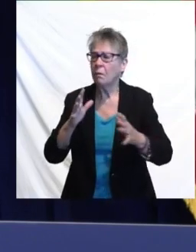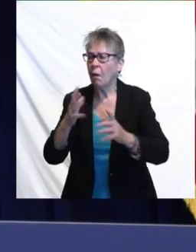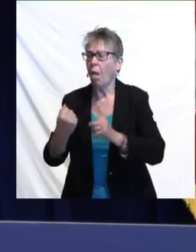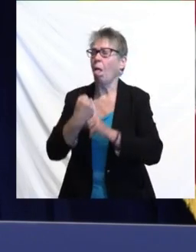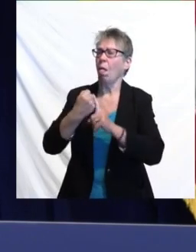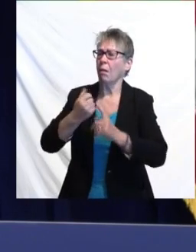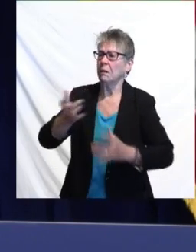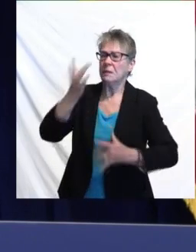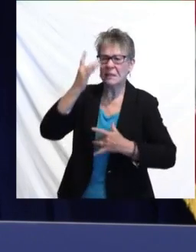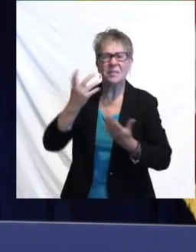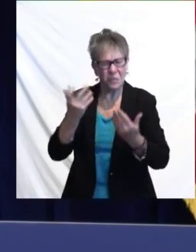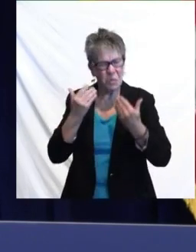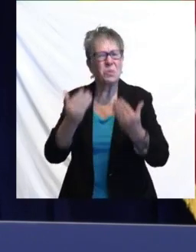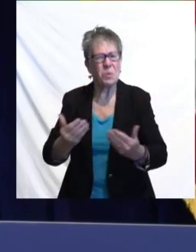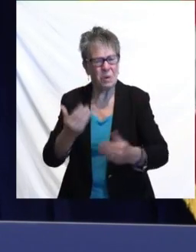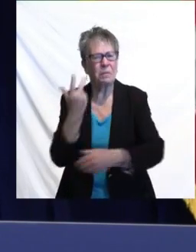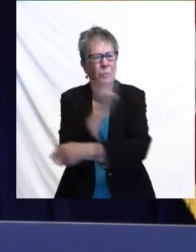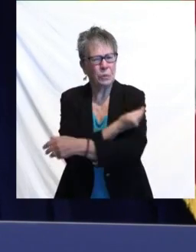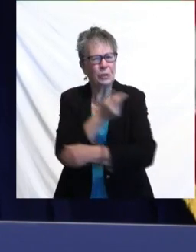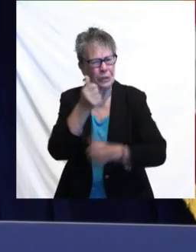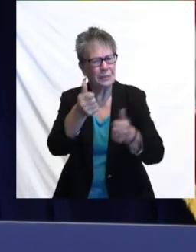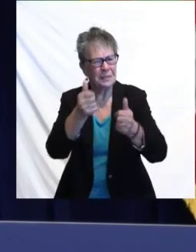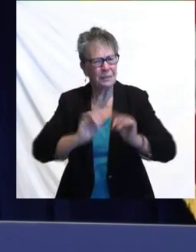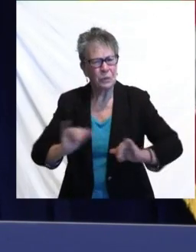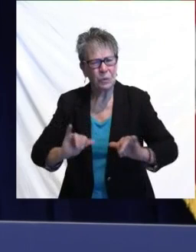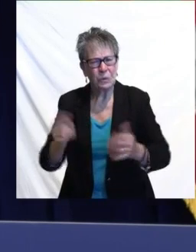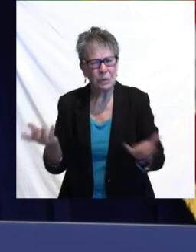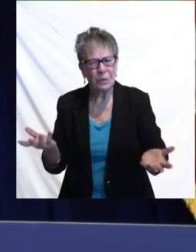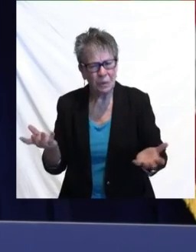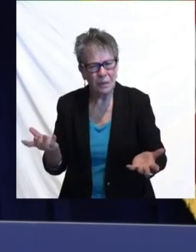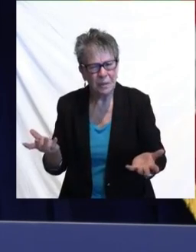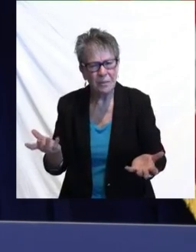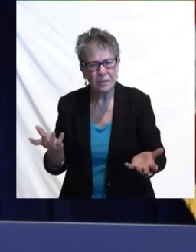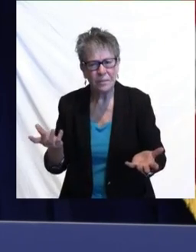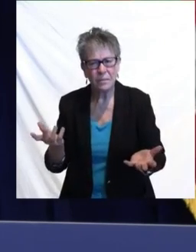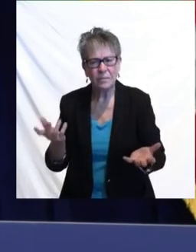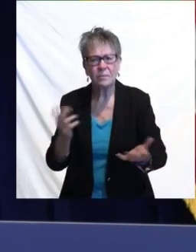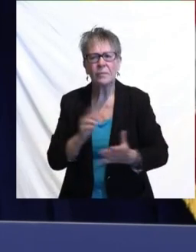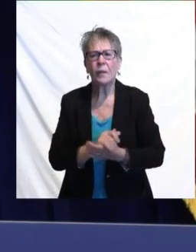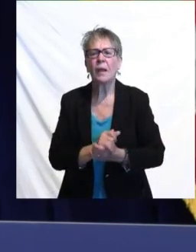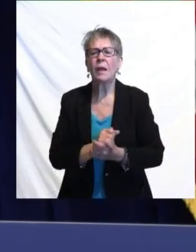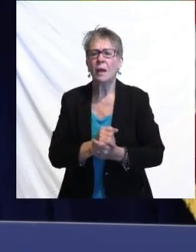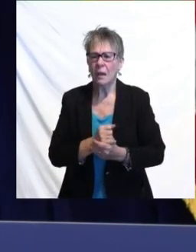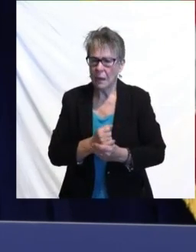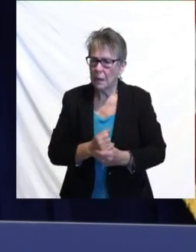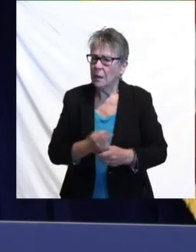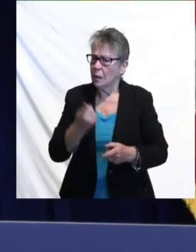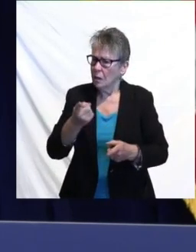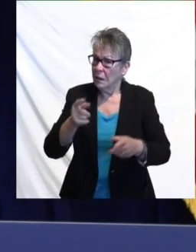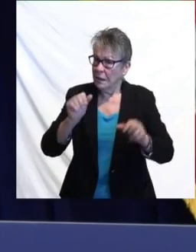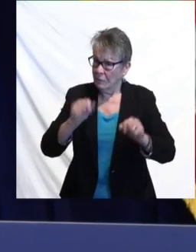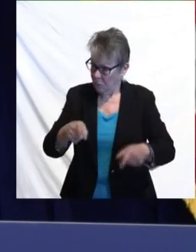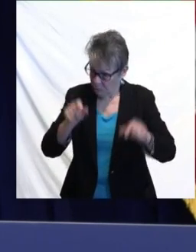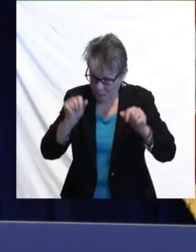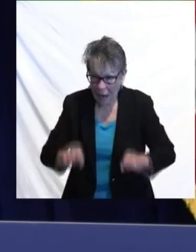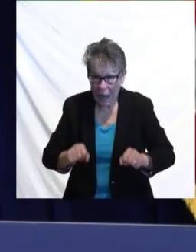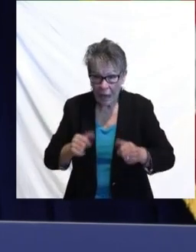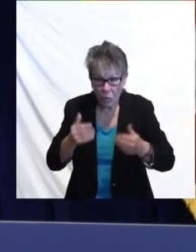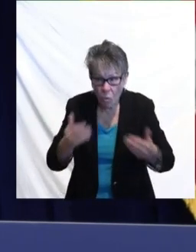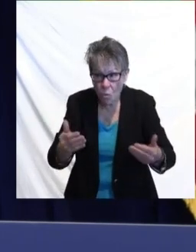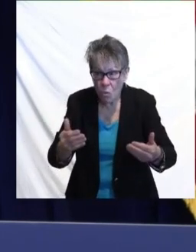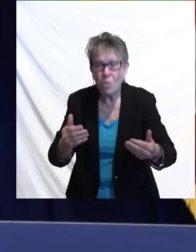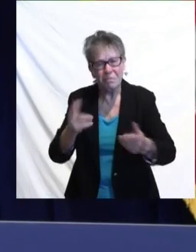essential that those who are eligible receive boosters because studies have shown immunity wanes over time, increasing the risk of getting